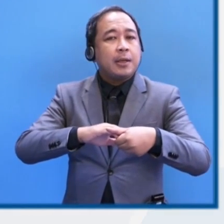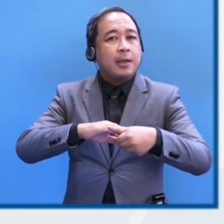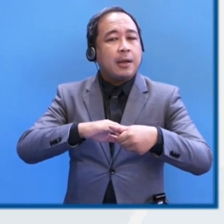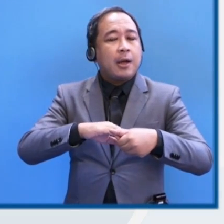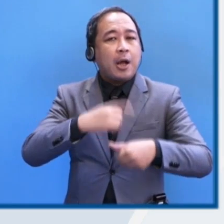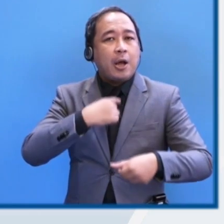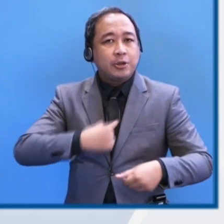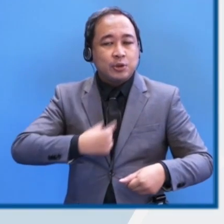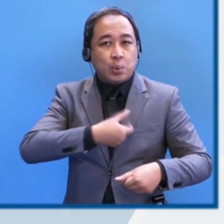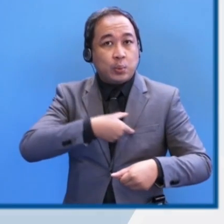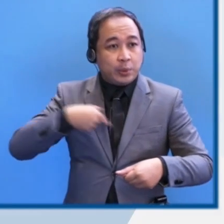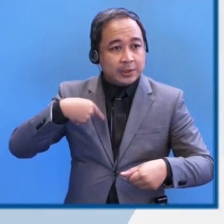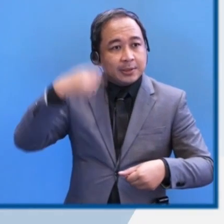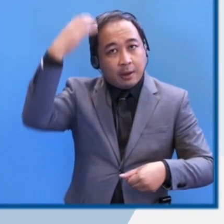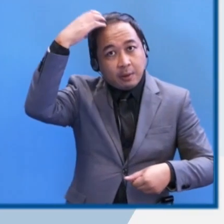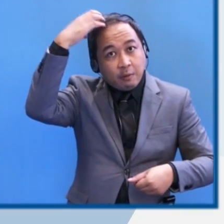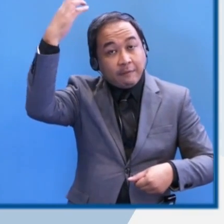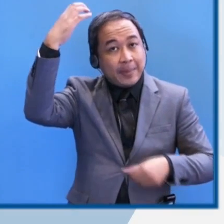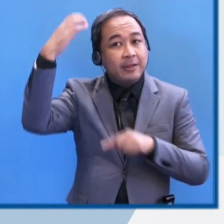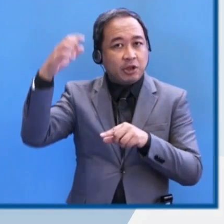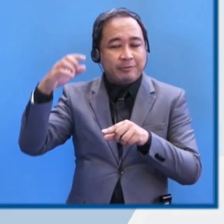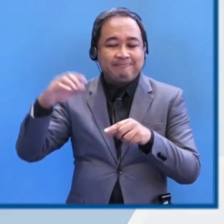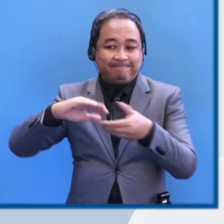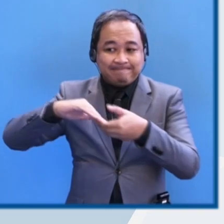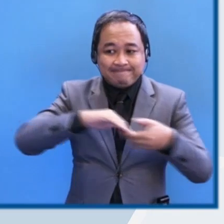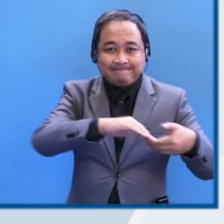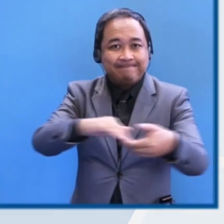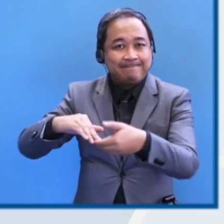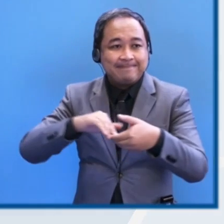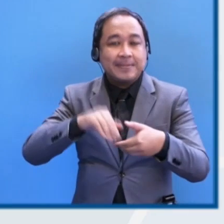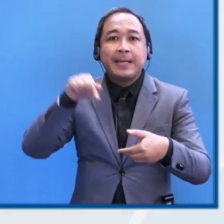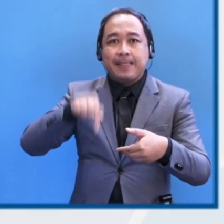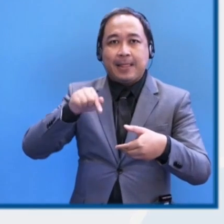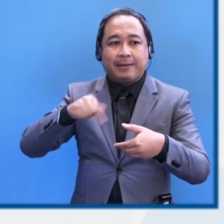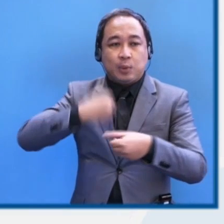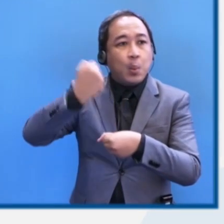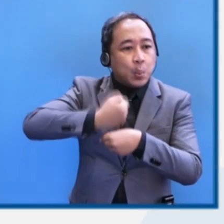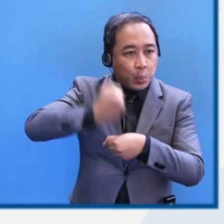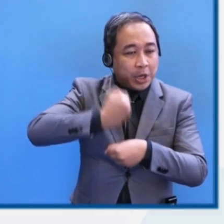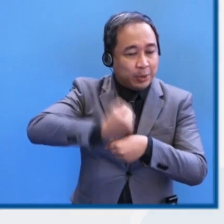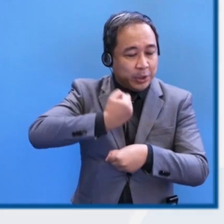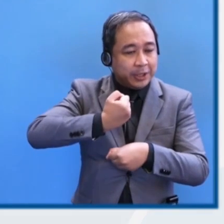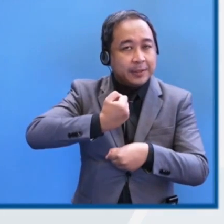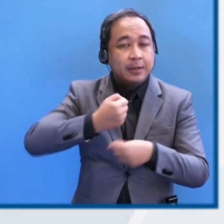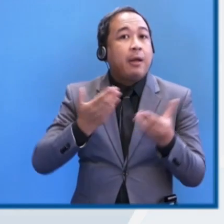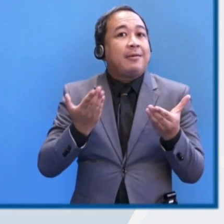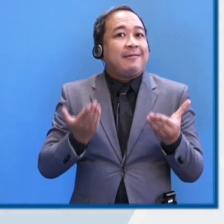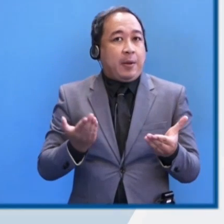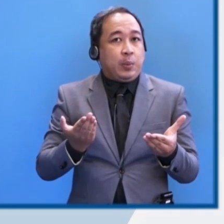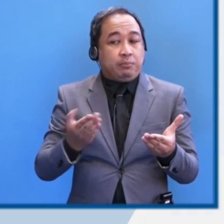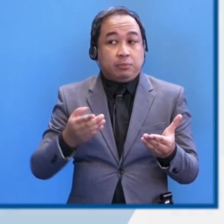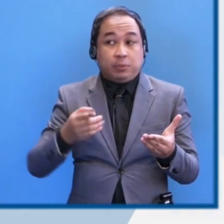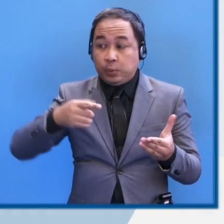Swiss government support. So that we call as the views from the front line. What we are trying to do there, we are trying to